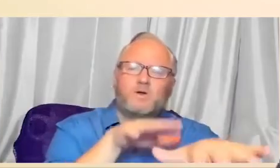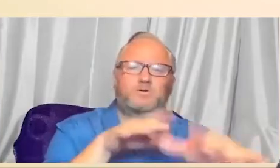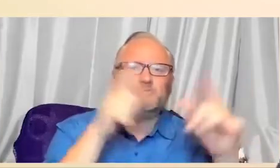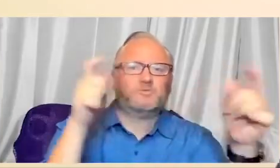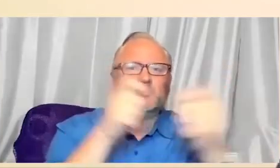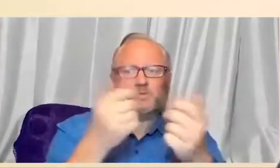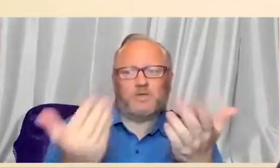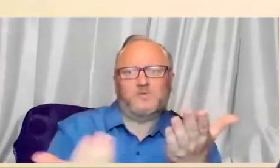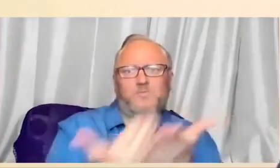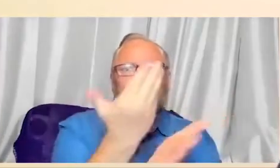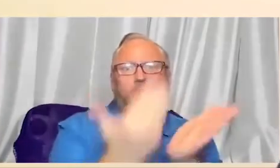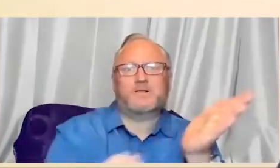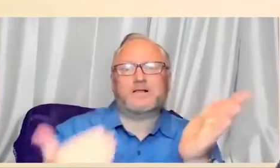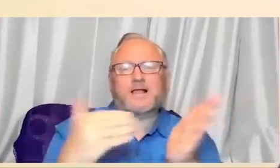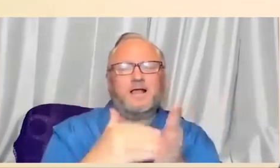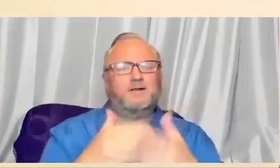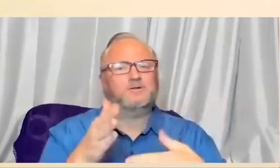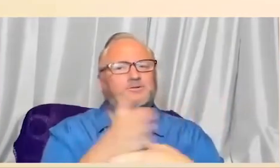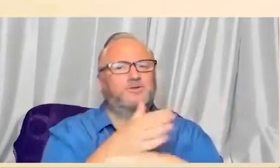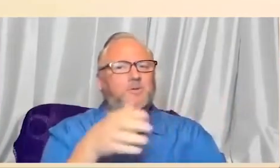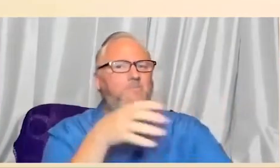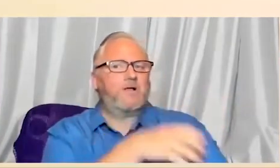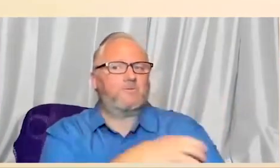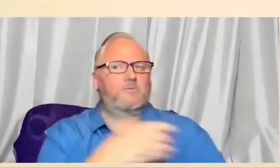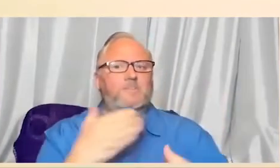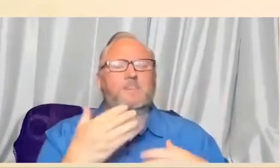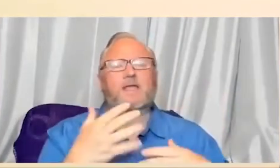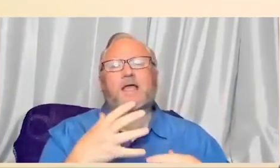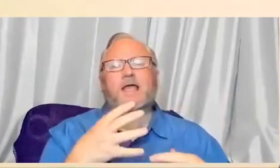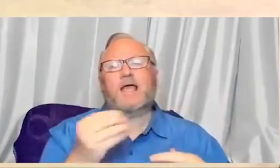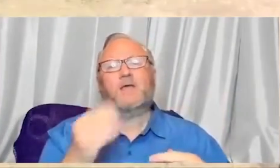power in sharing what they had and the future that lay before them.